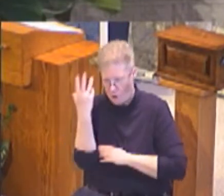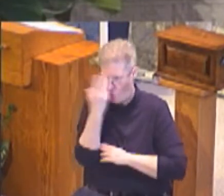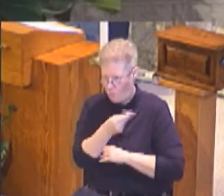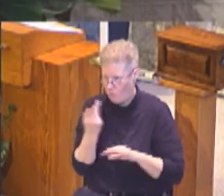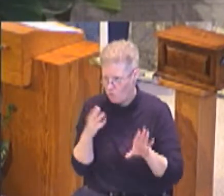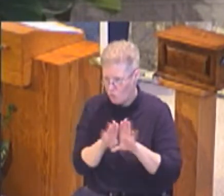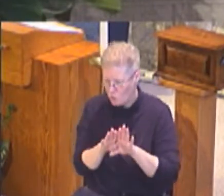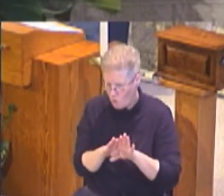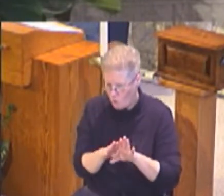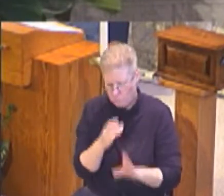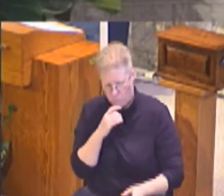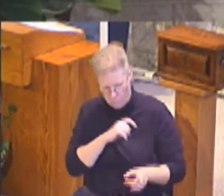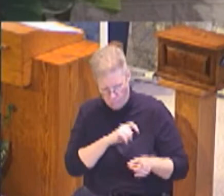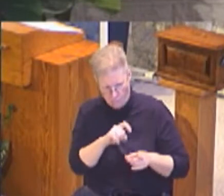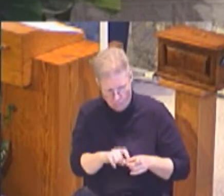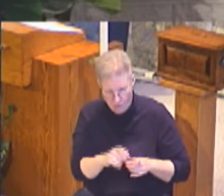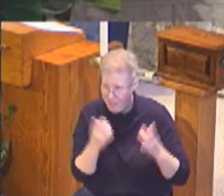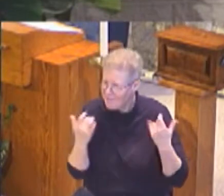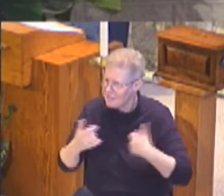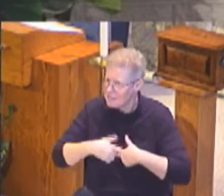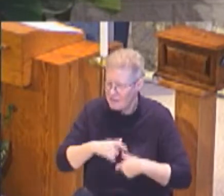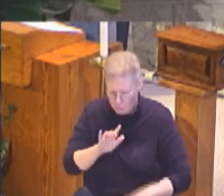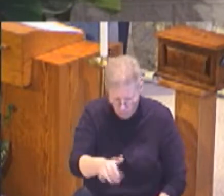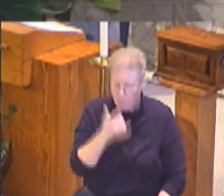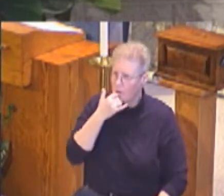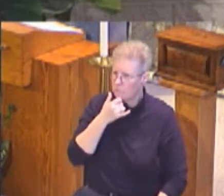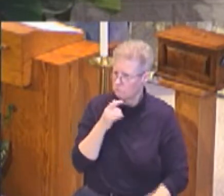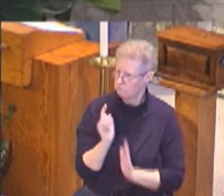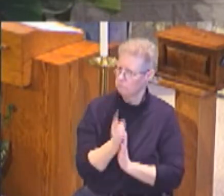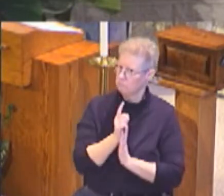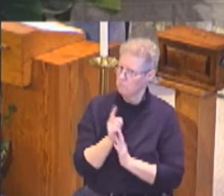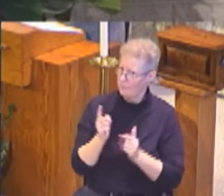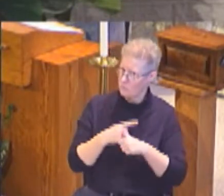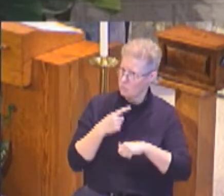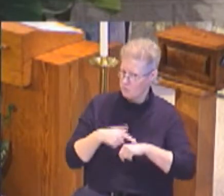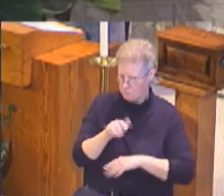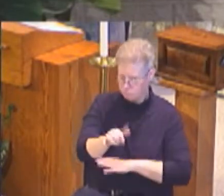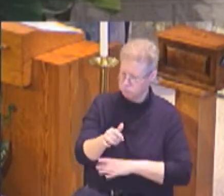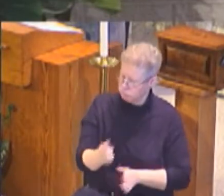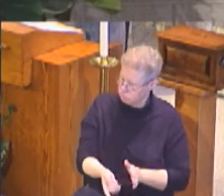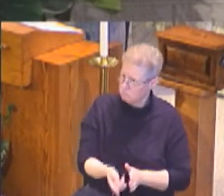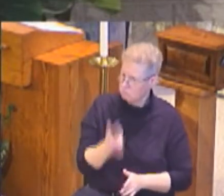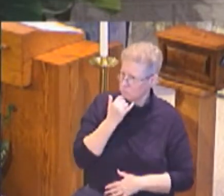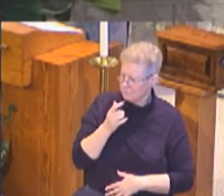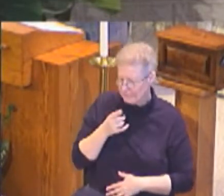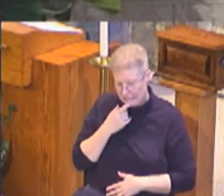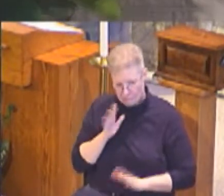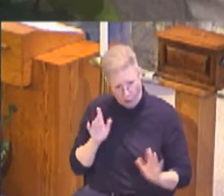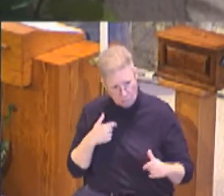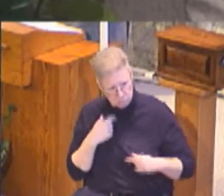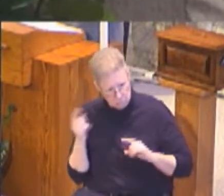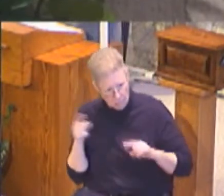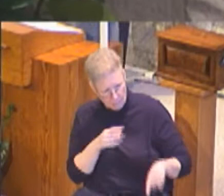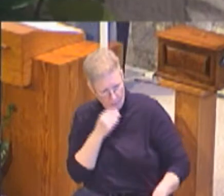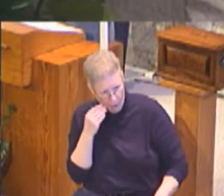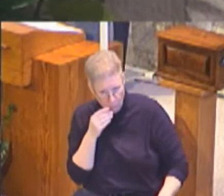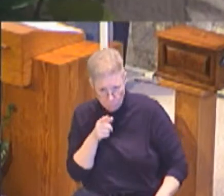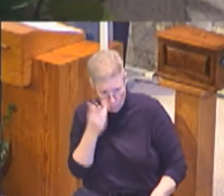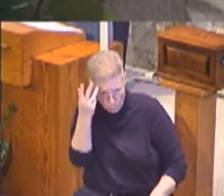first ring. And he told her he was going to be home and said, you know, were you out somewhere? She said, no, I've been home all